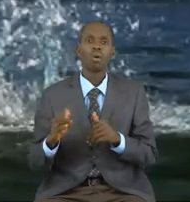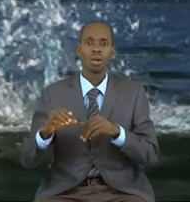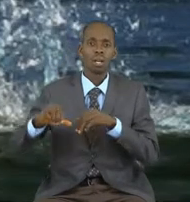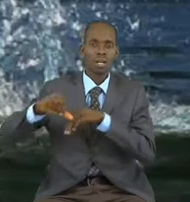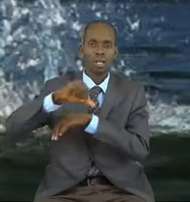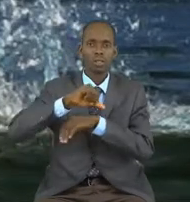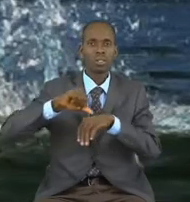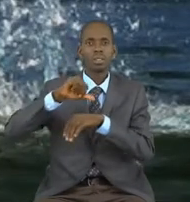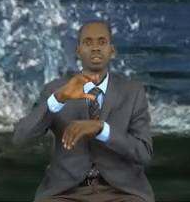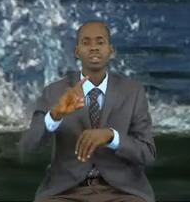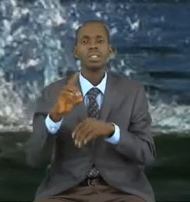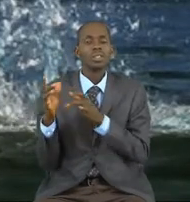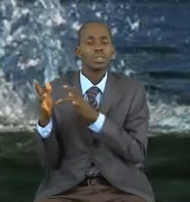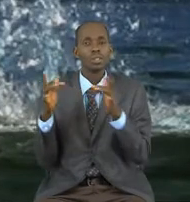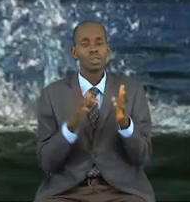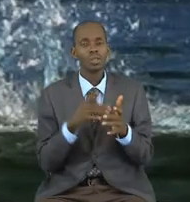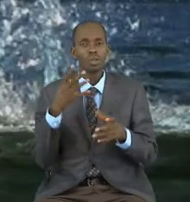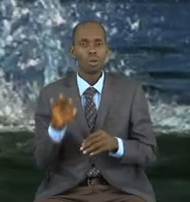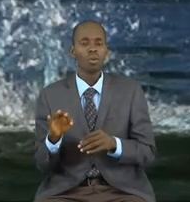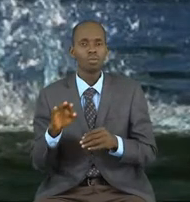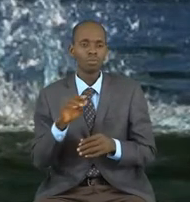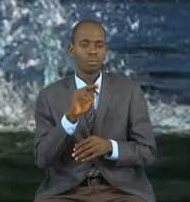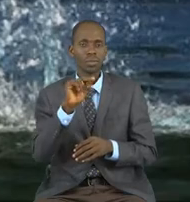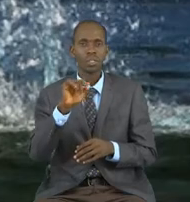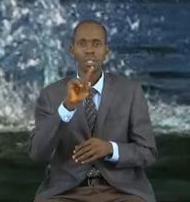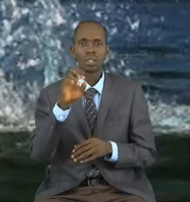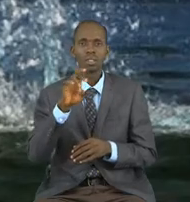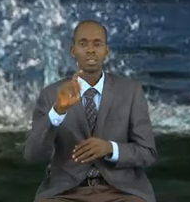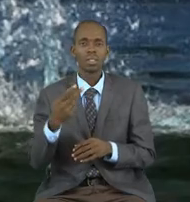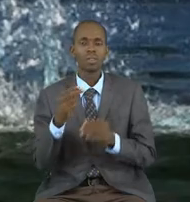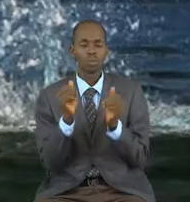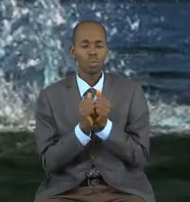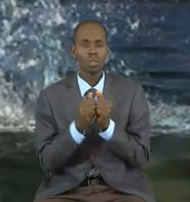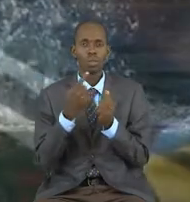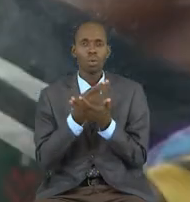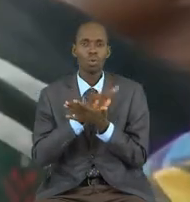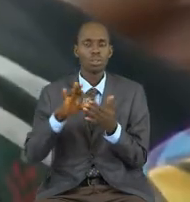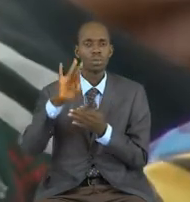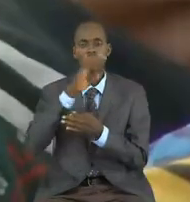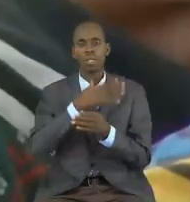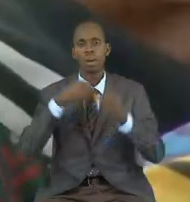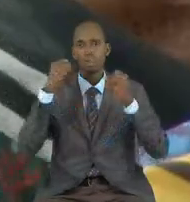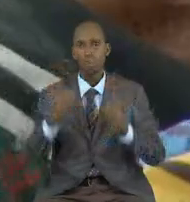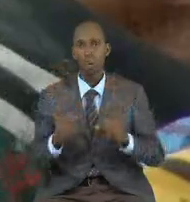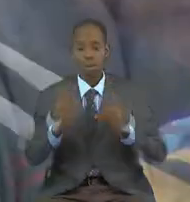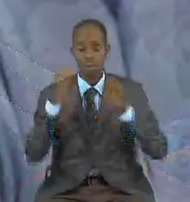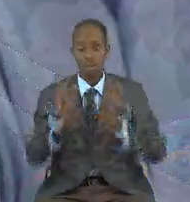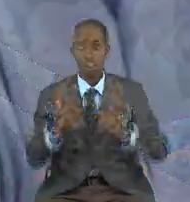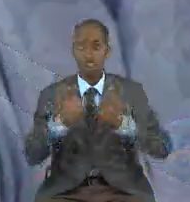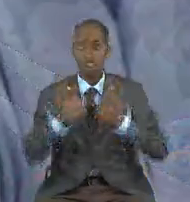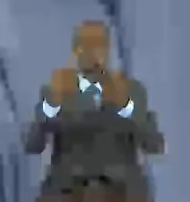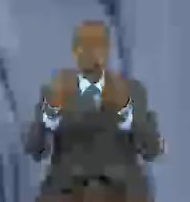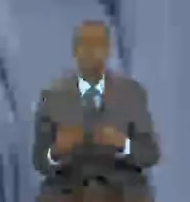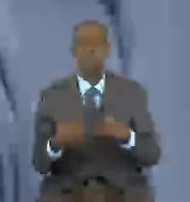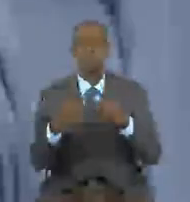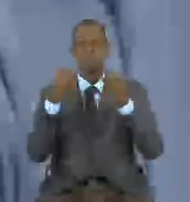of Nazareth with the Holy Ghost and with power. Power is coming. Power has come. That's the